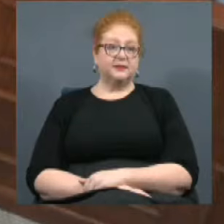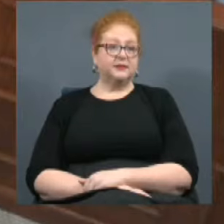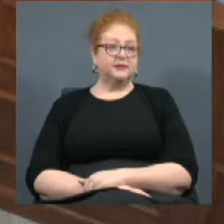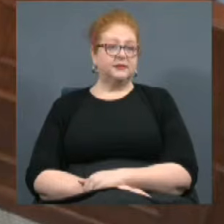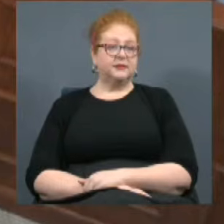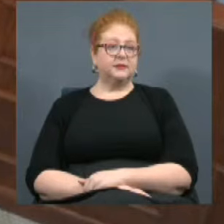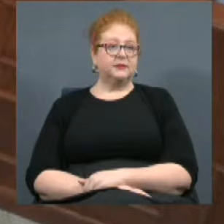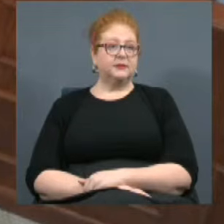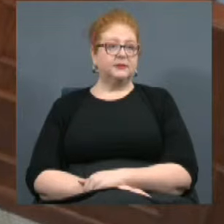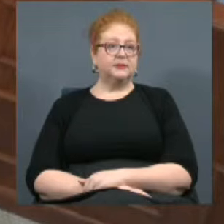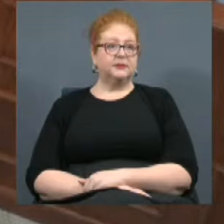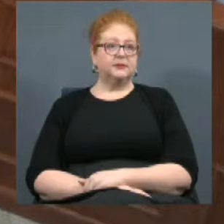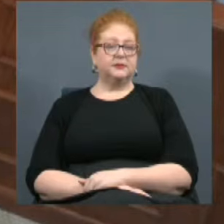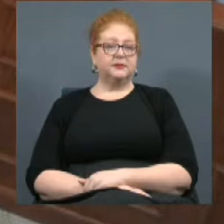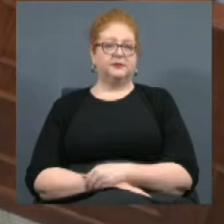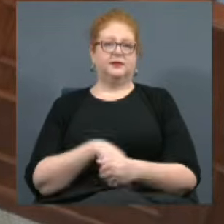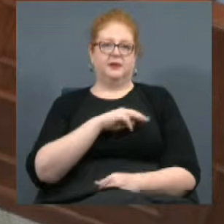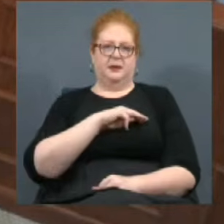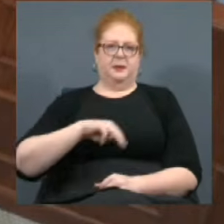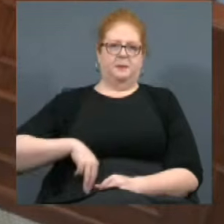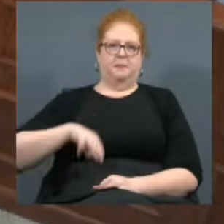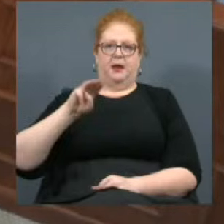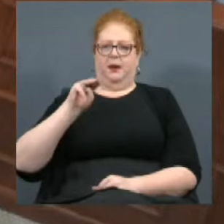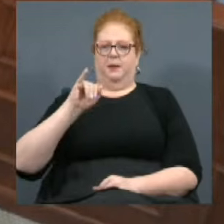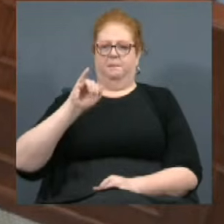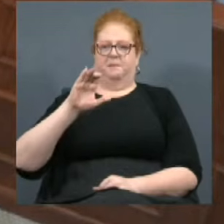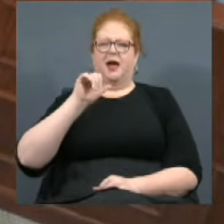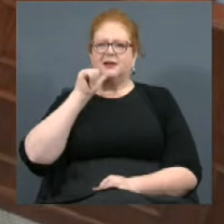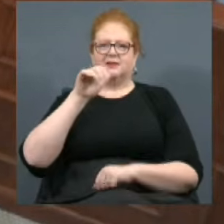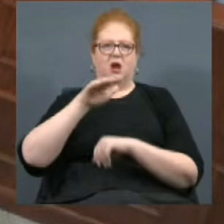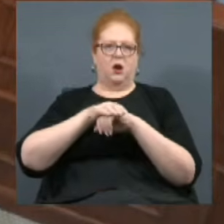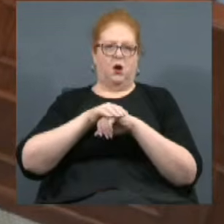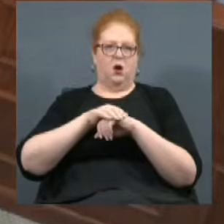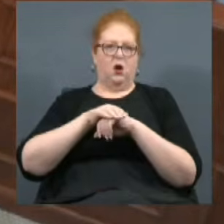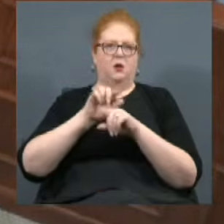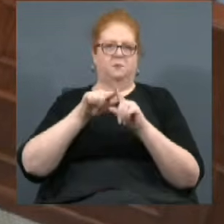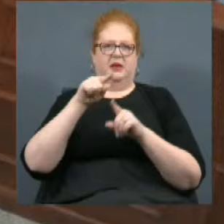Any questions on, in regards to the planning items or the separate items?